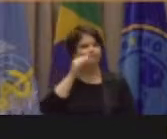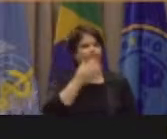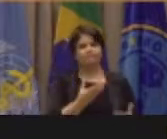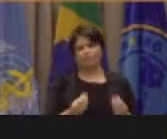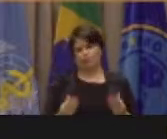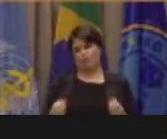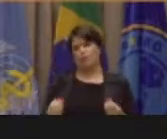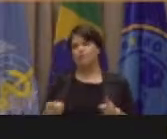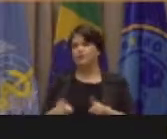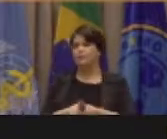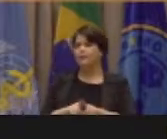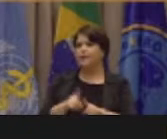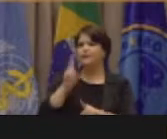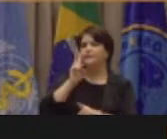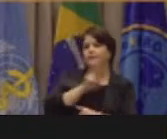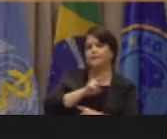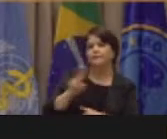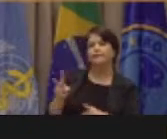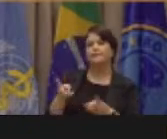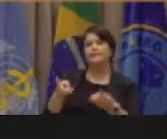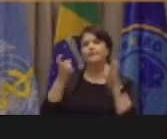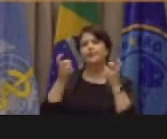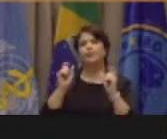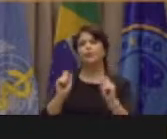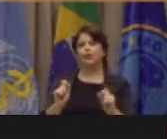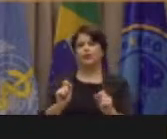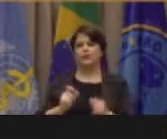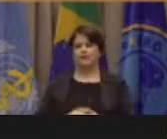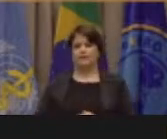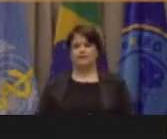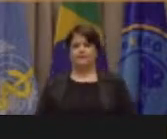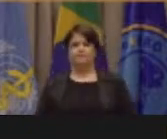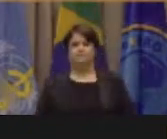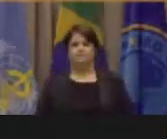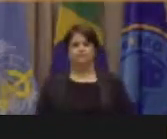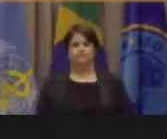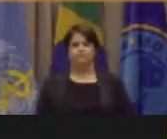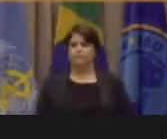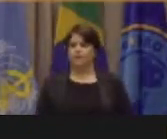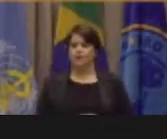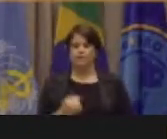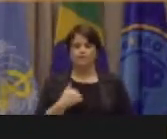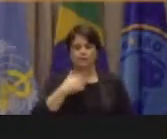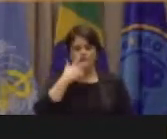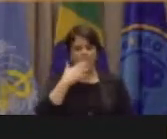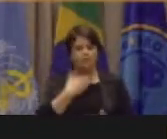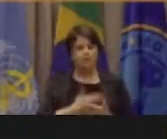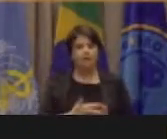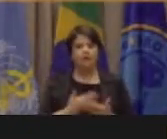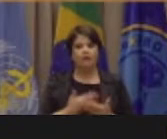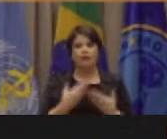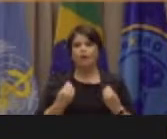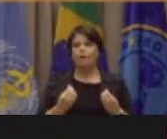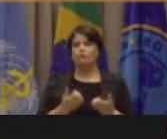much. We heard lastly how huge